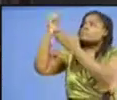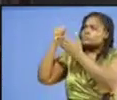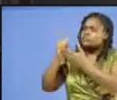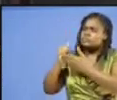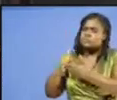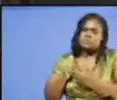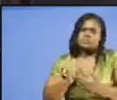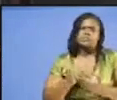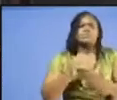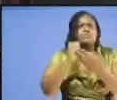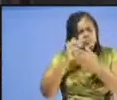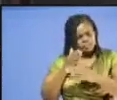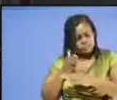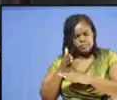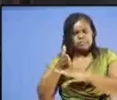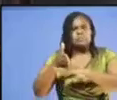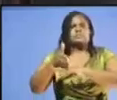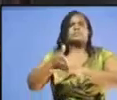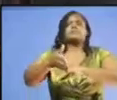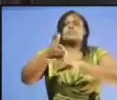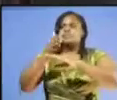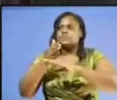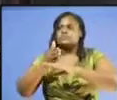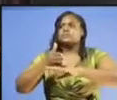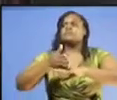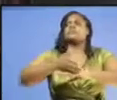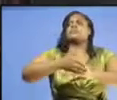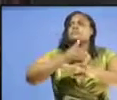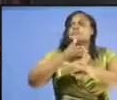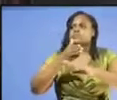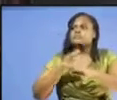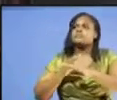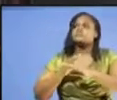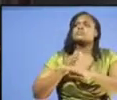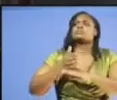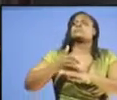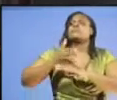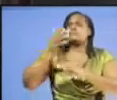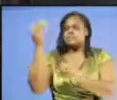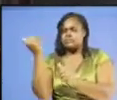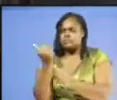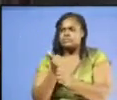Lord, help me climb on those